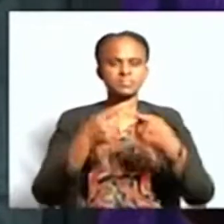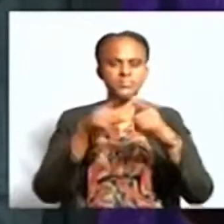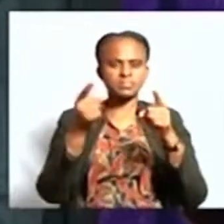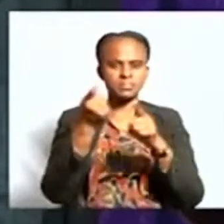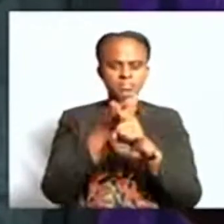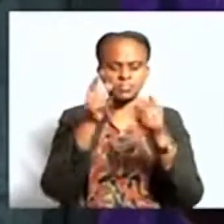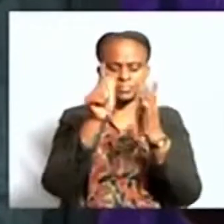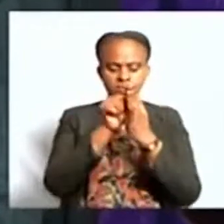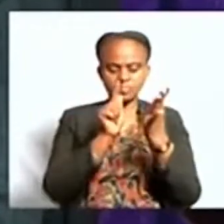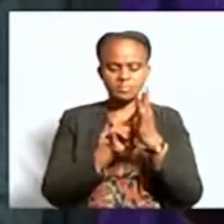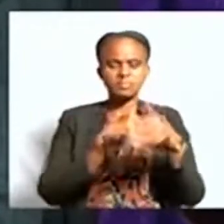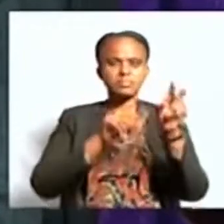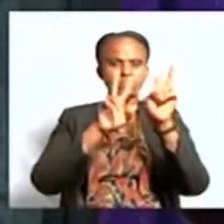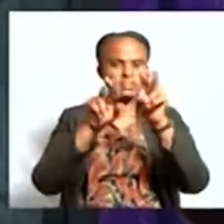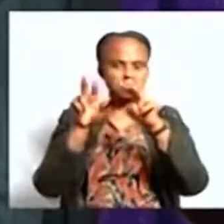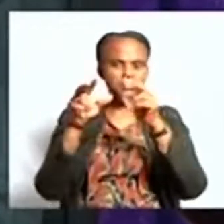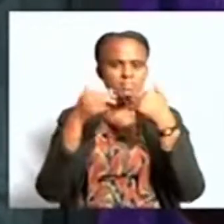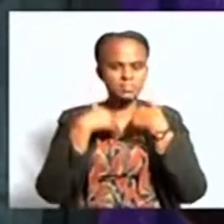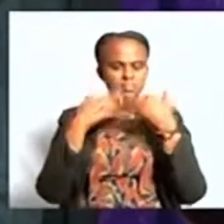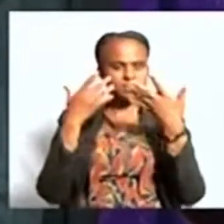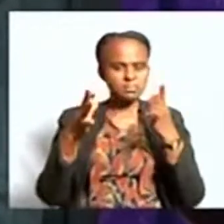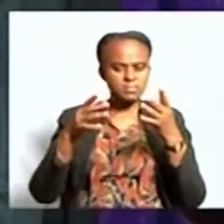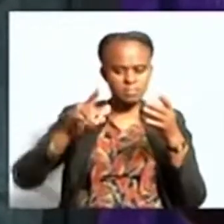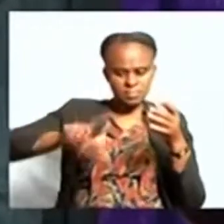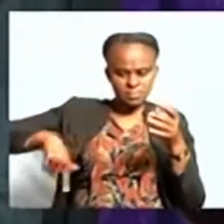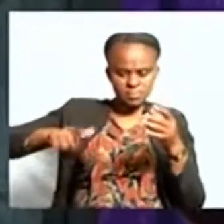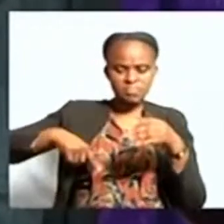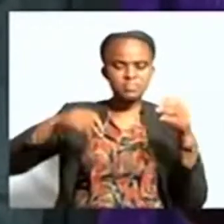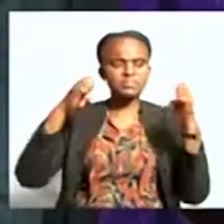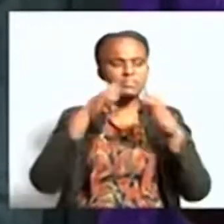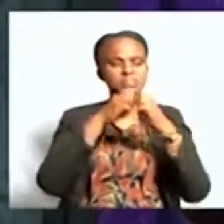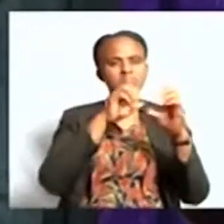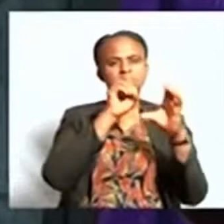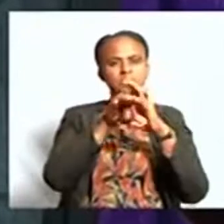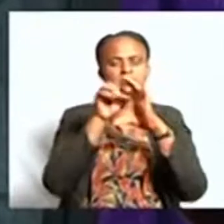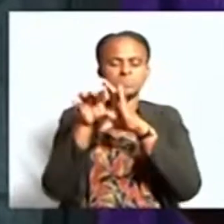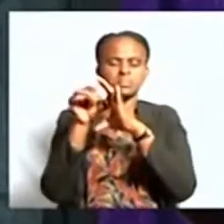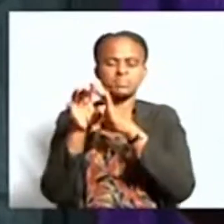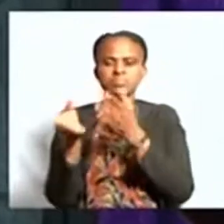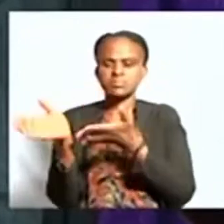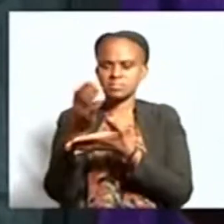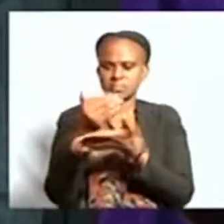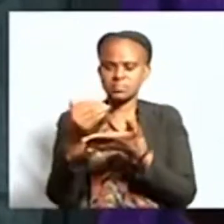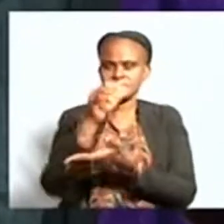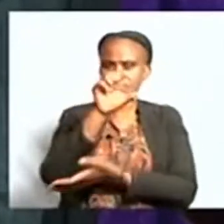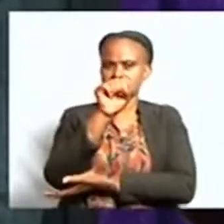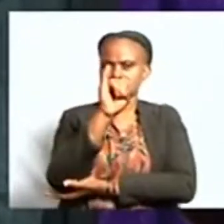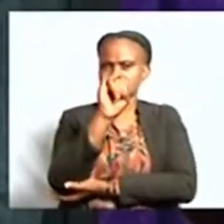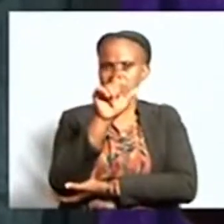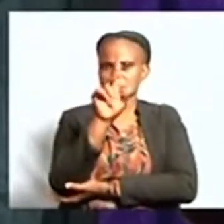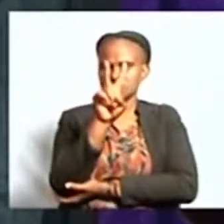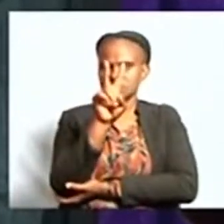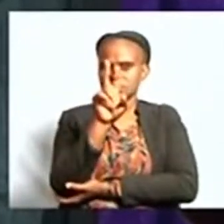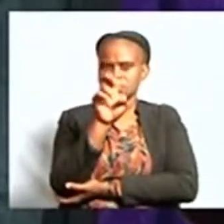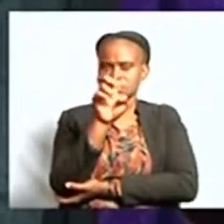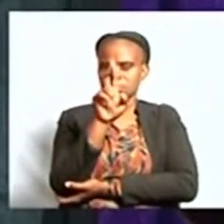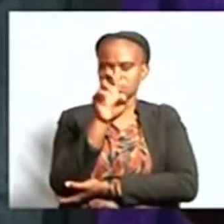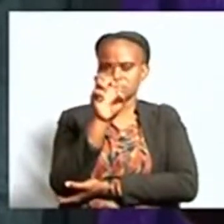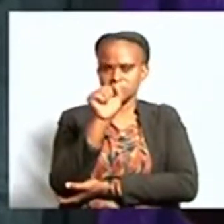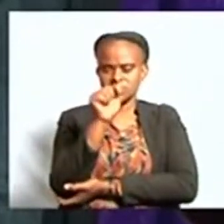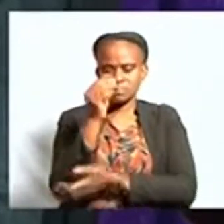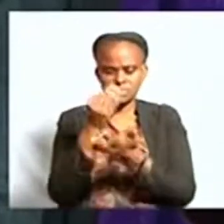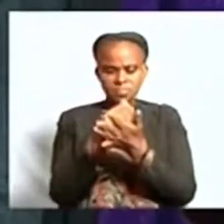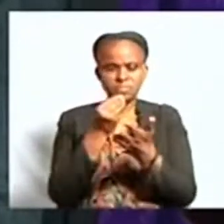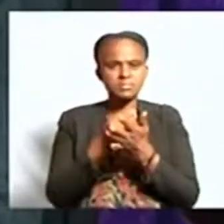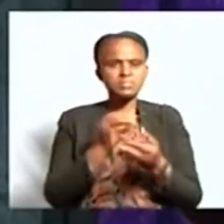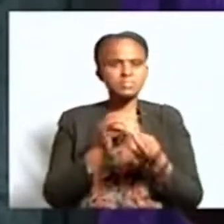was observed that there were delays in banking of revenue collected at Silver Rest Station in amounts totaling